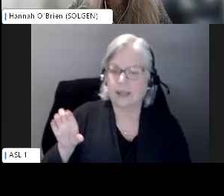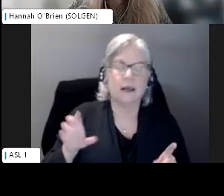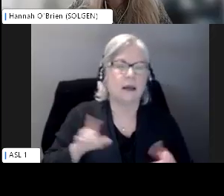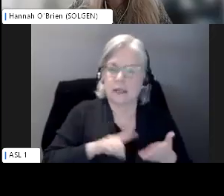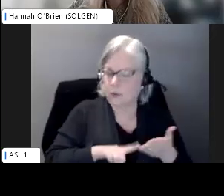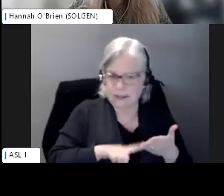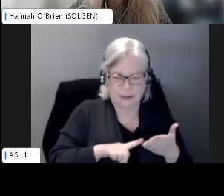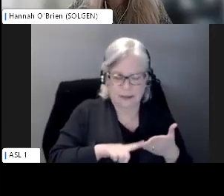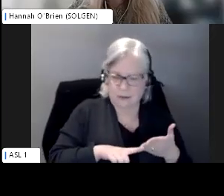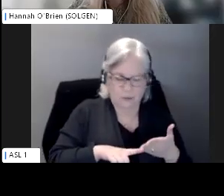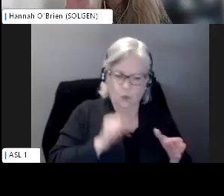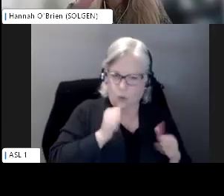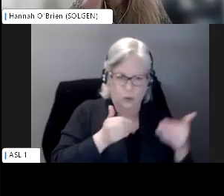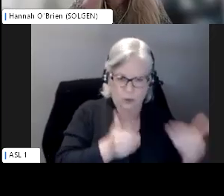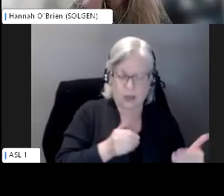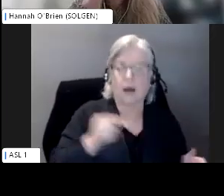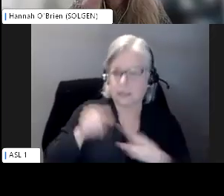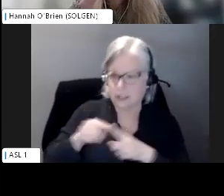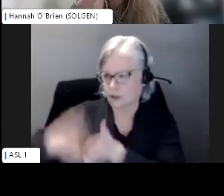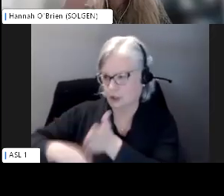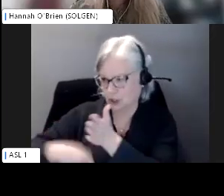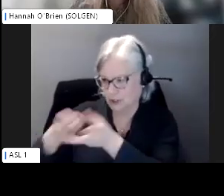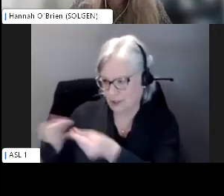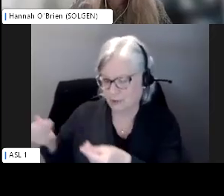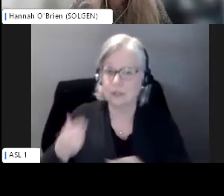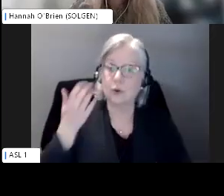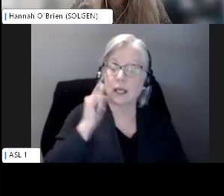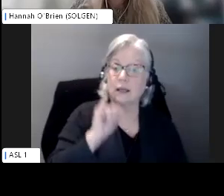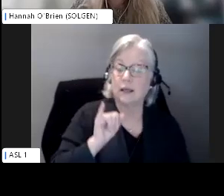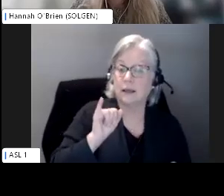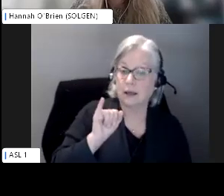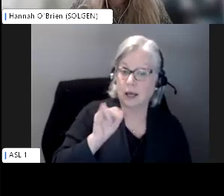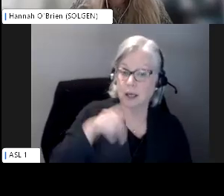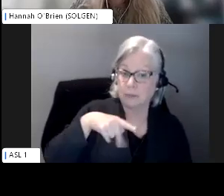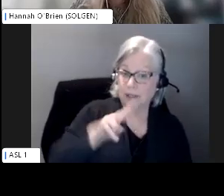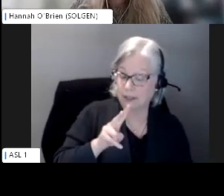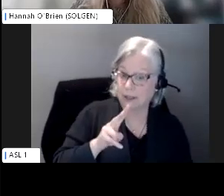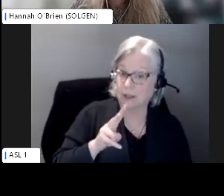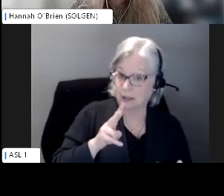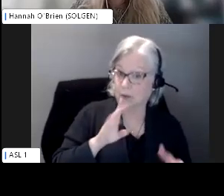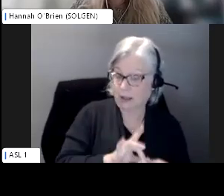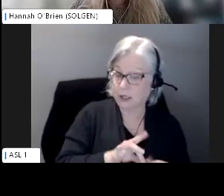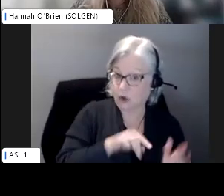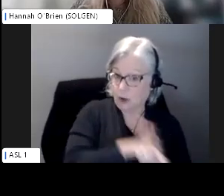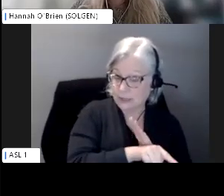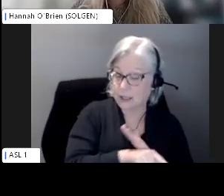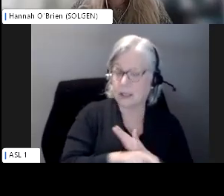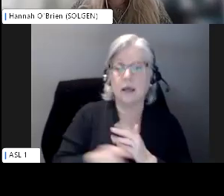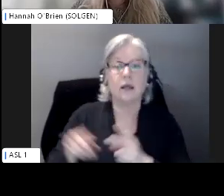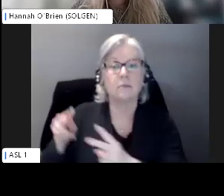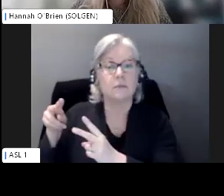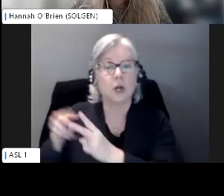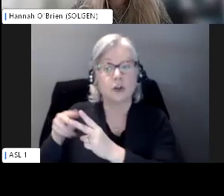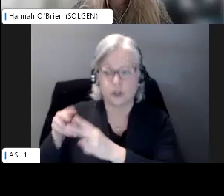with. So, for instance, in the case of an IPV-related homicide, where an accused is criminally charged, the inquest will not